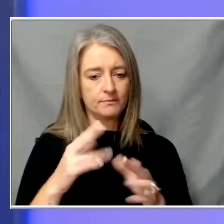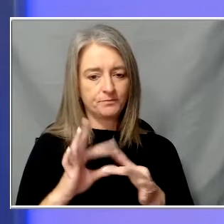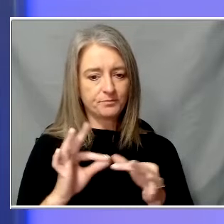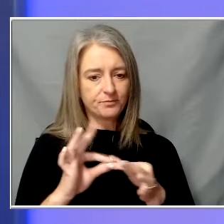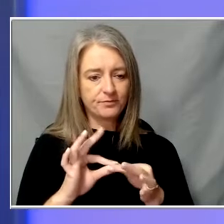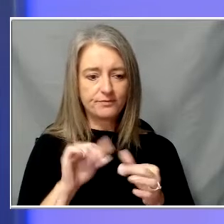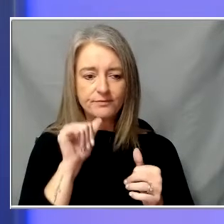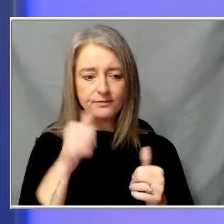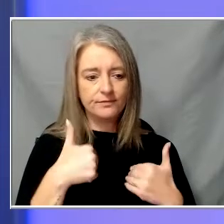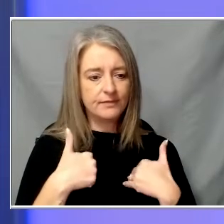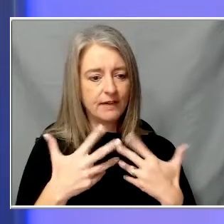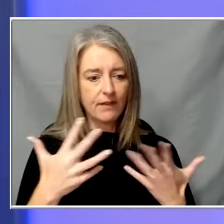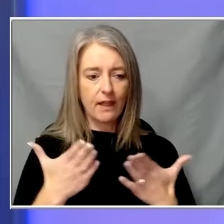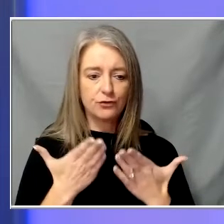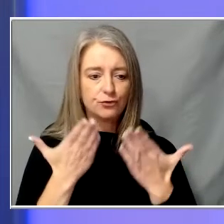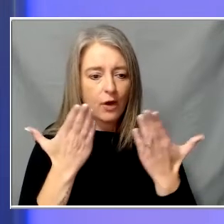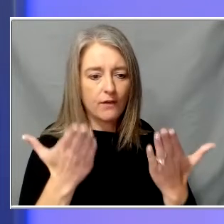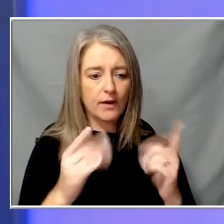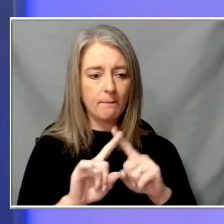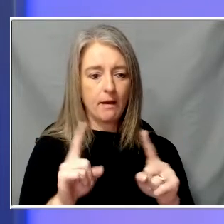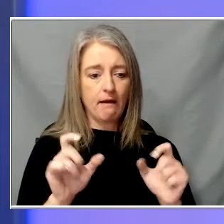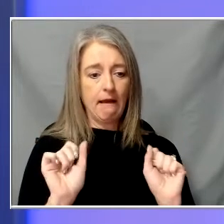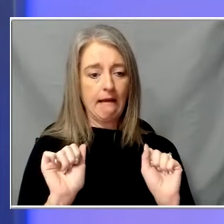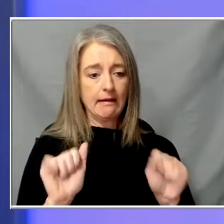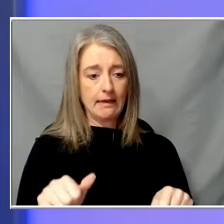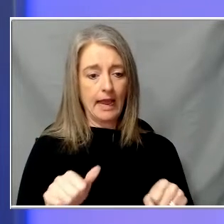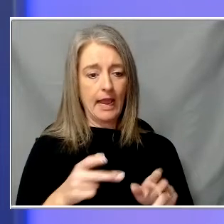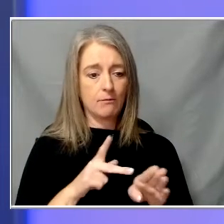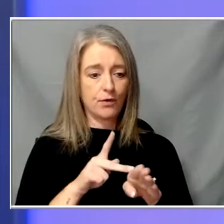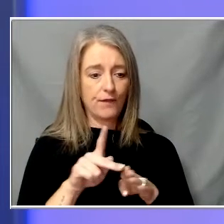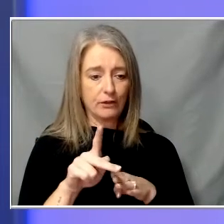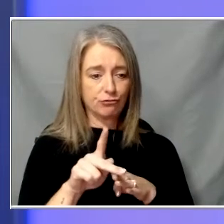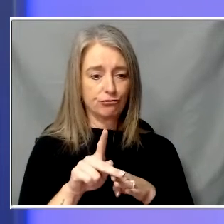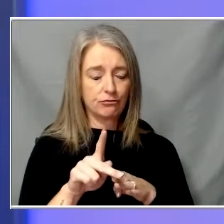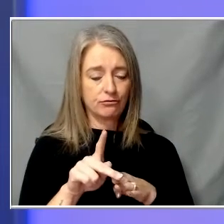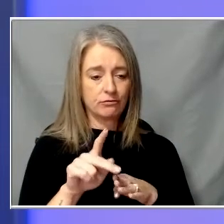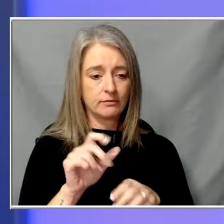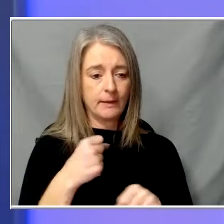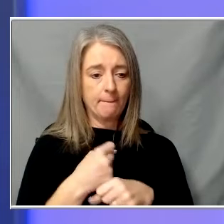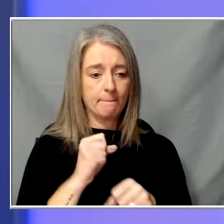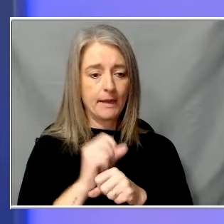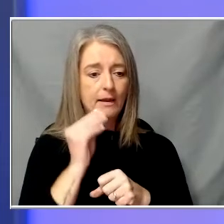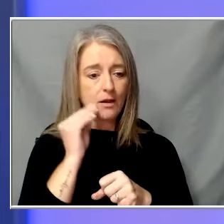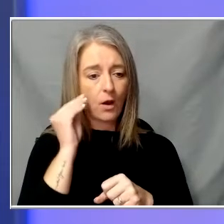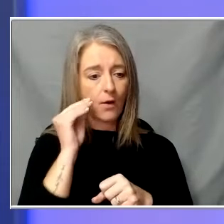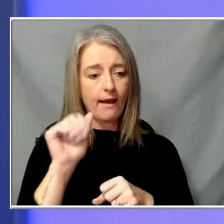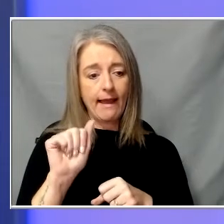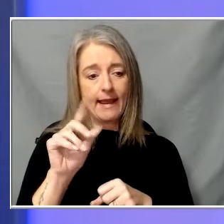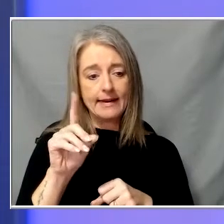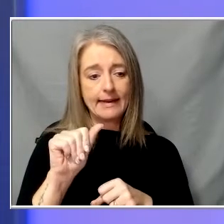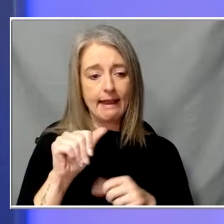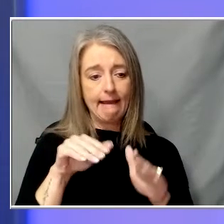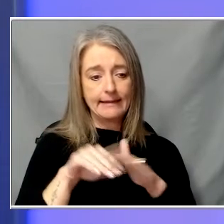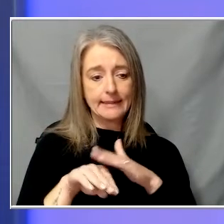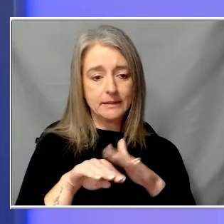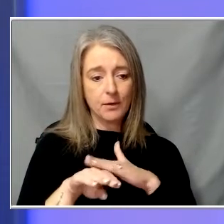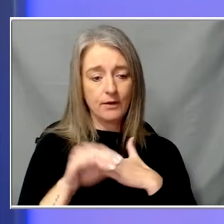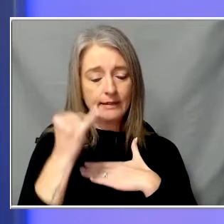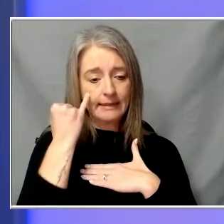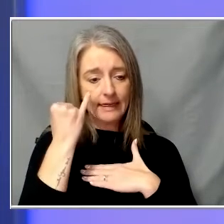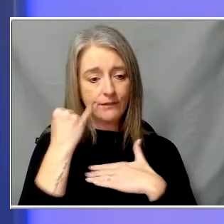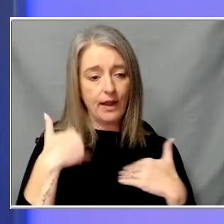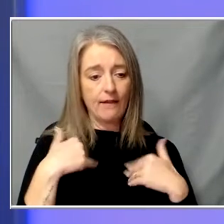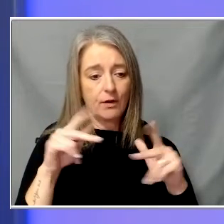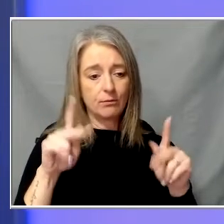lot to offer, but something that I do professionally is I make homes ADA accessible. So if you have someone